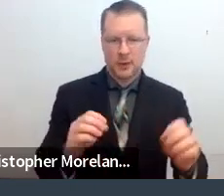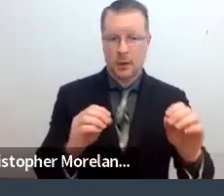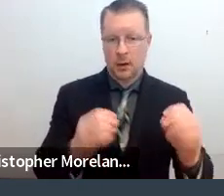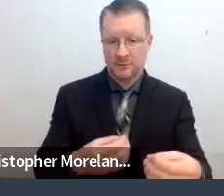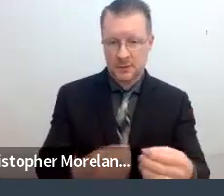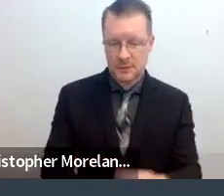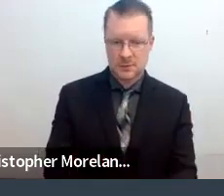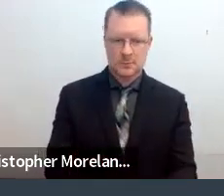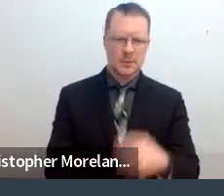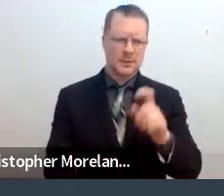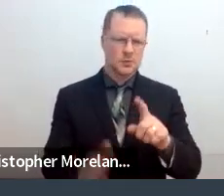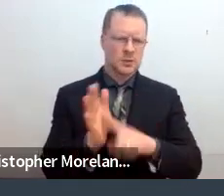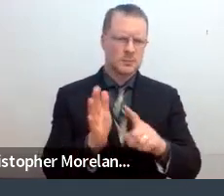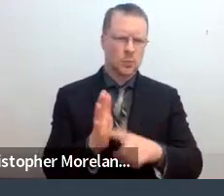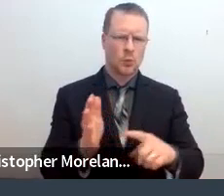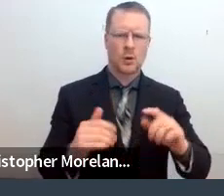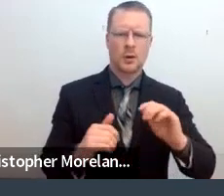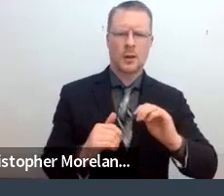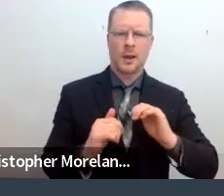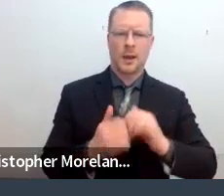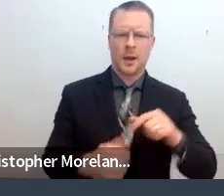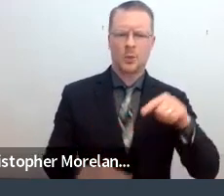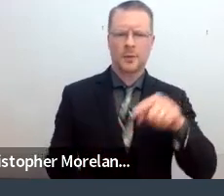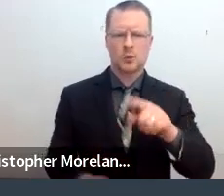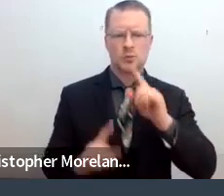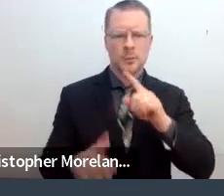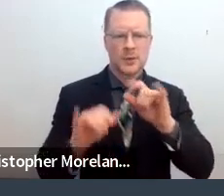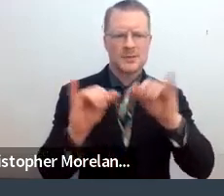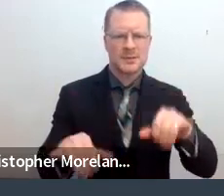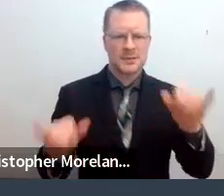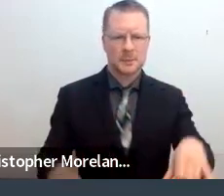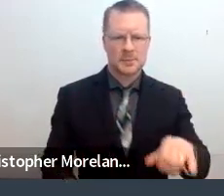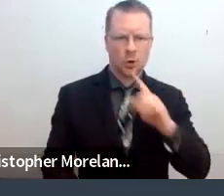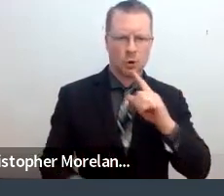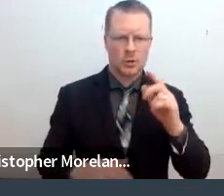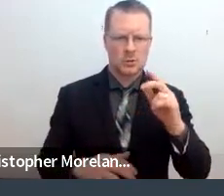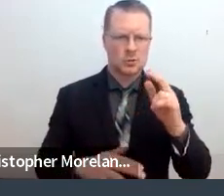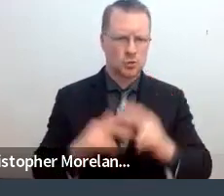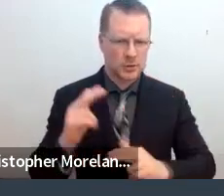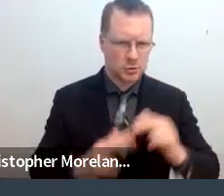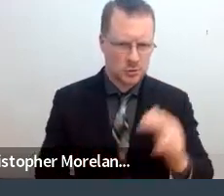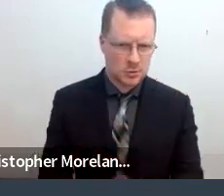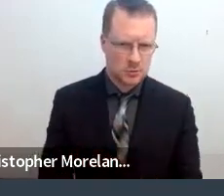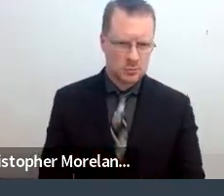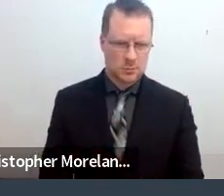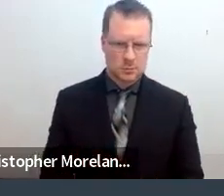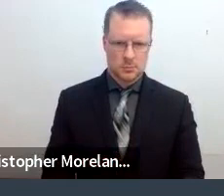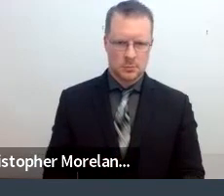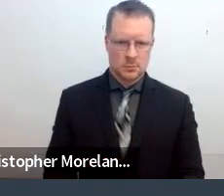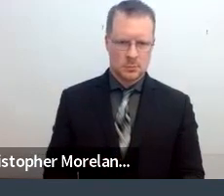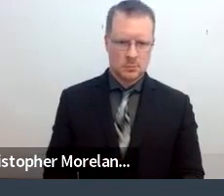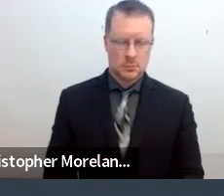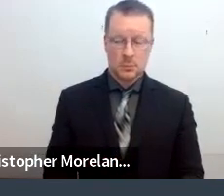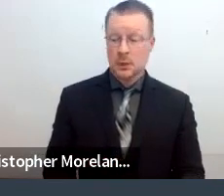Every institution, every office should explore how those reporting systems are